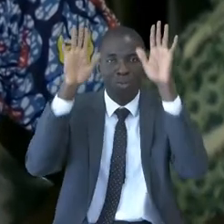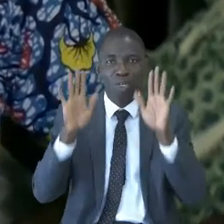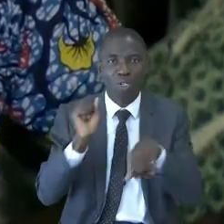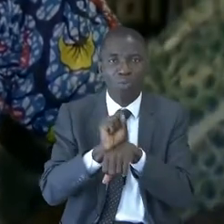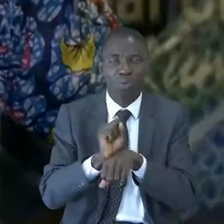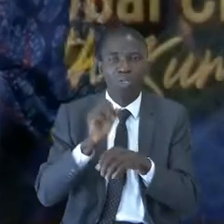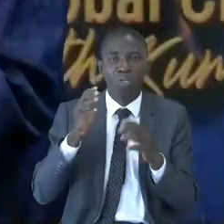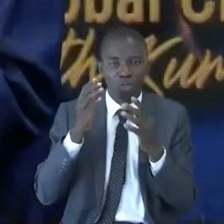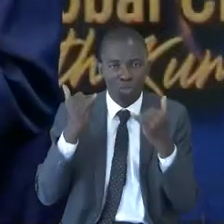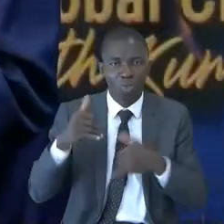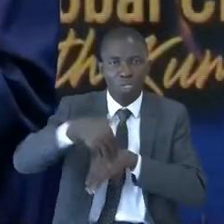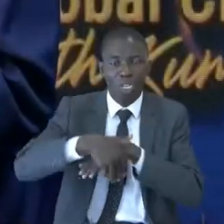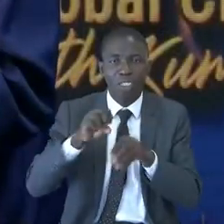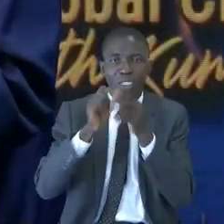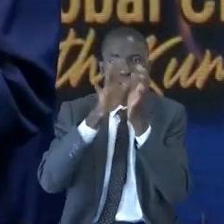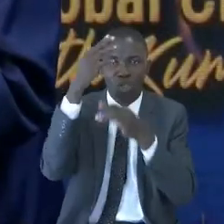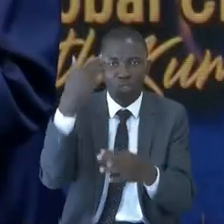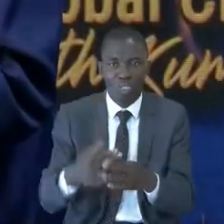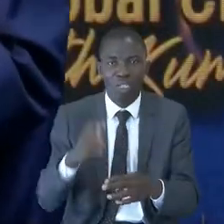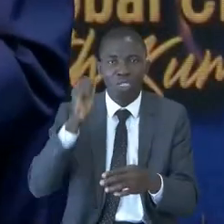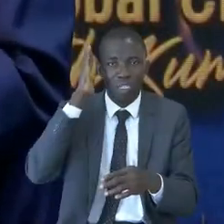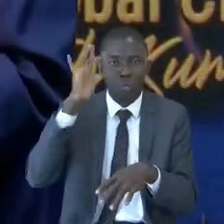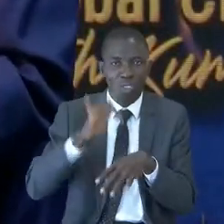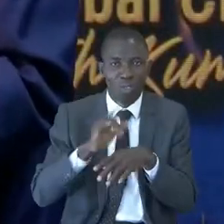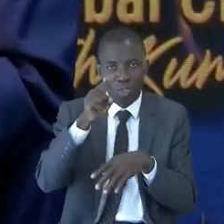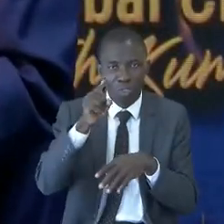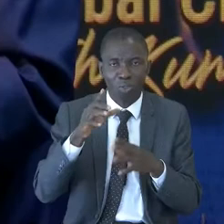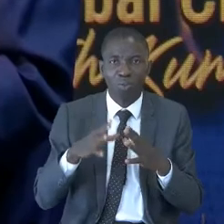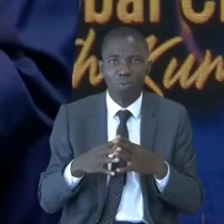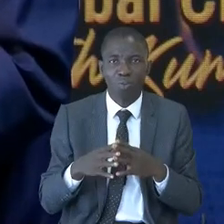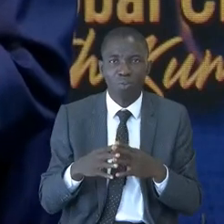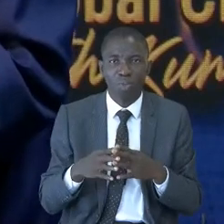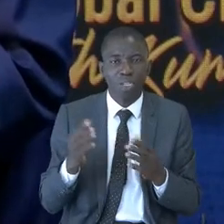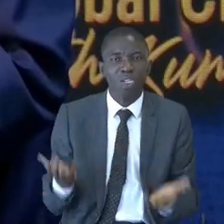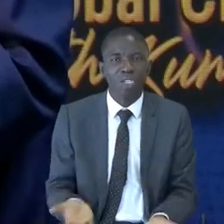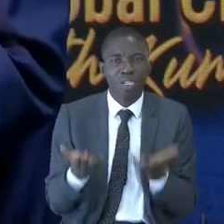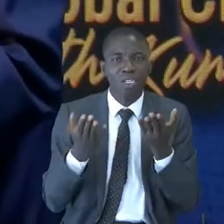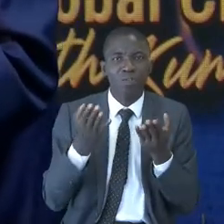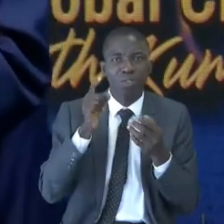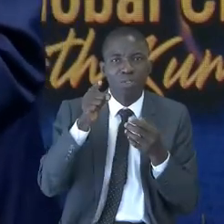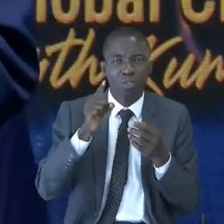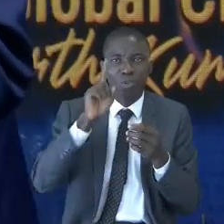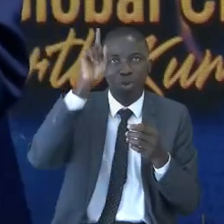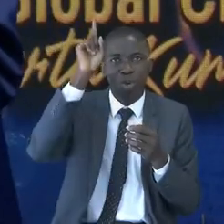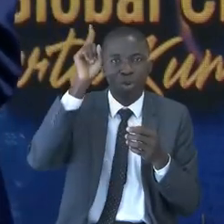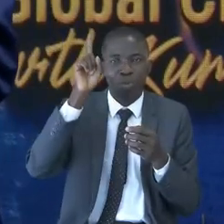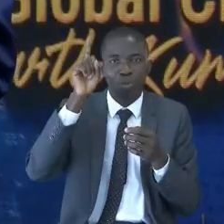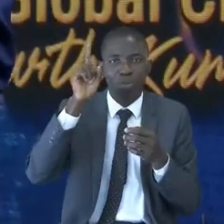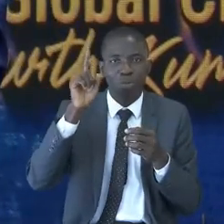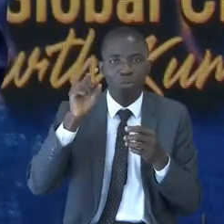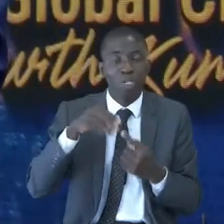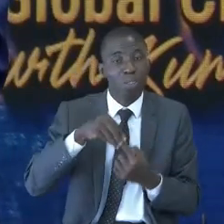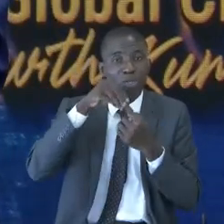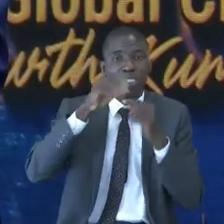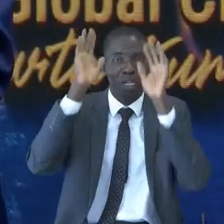here. He's going to touch you and to lift you up. Spectacular